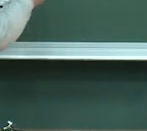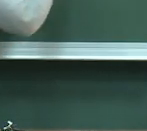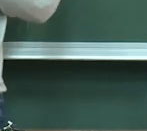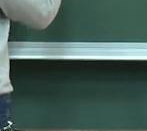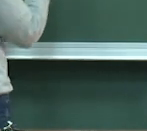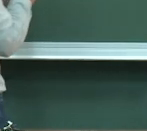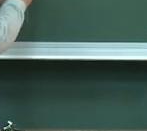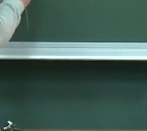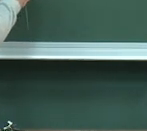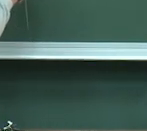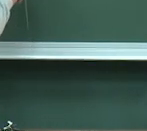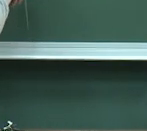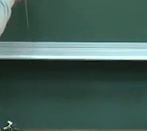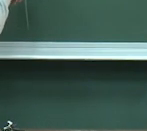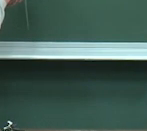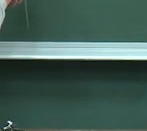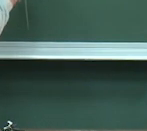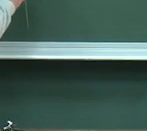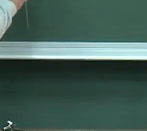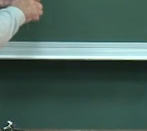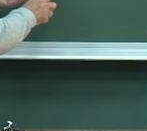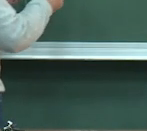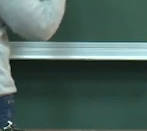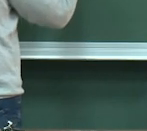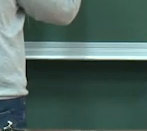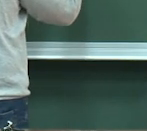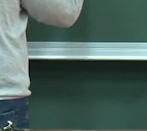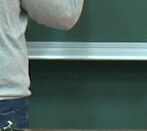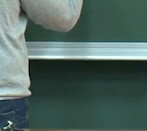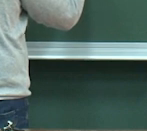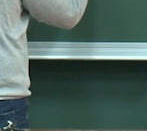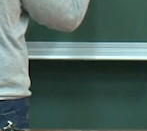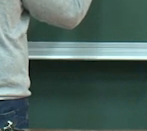And that side is 37,900. If we subtract it, we get